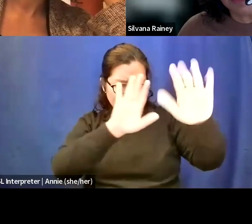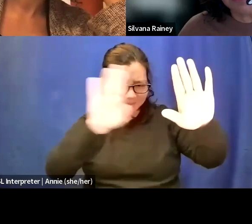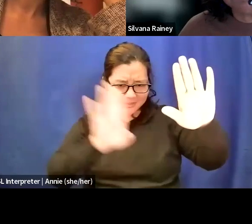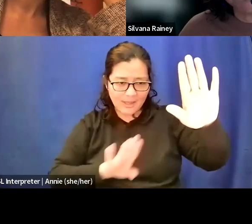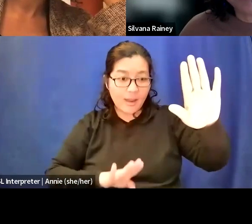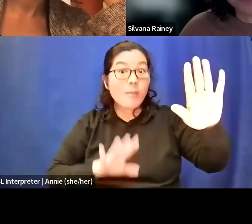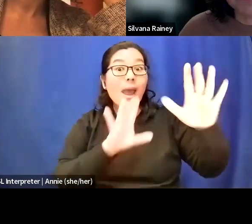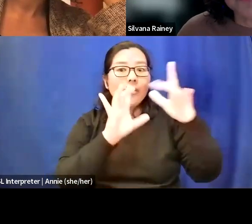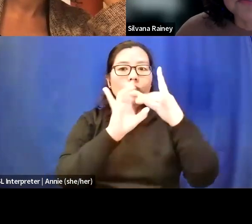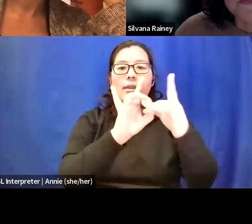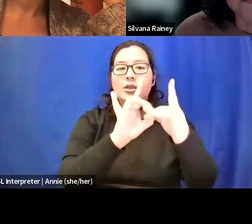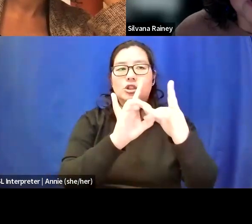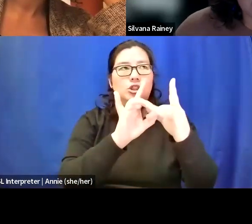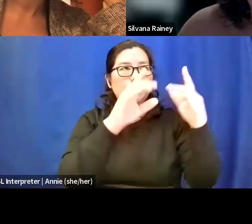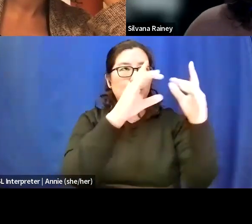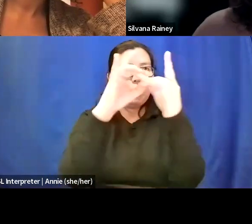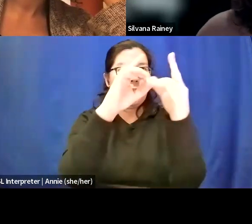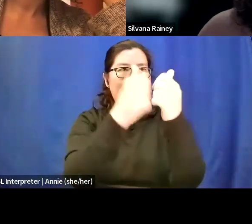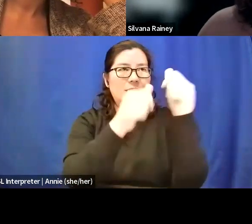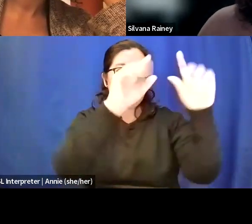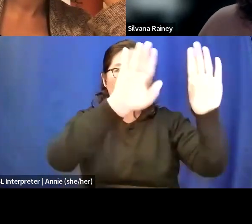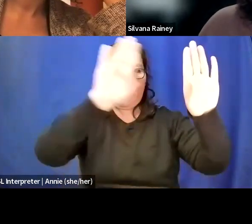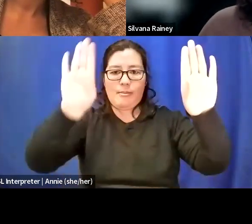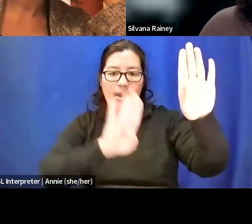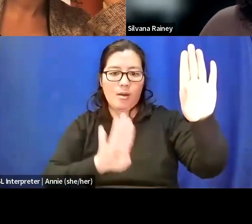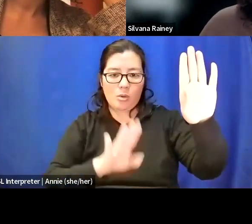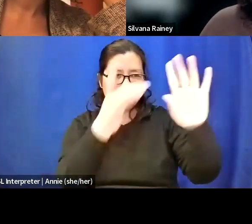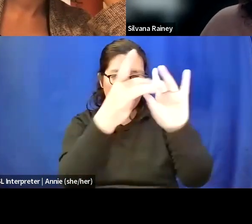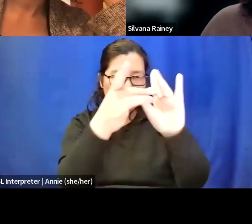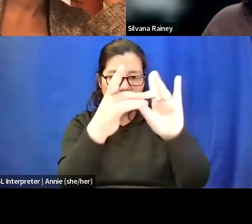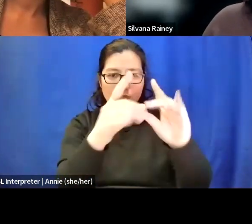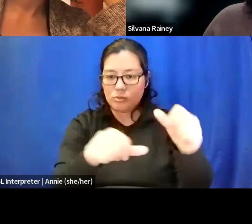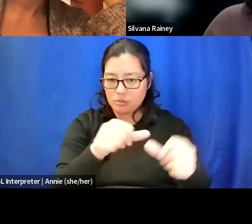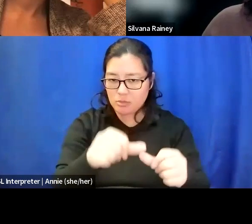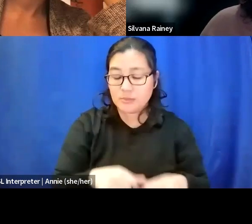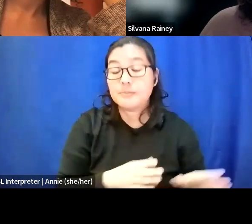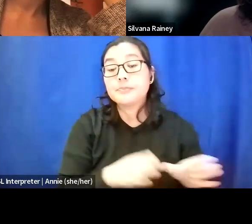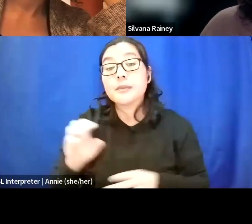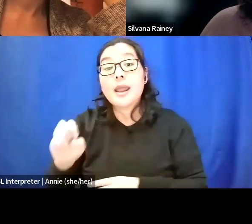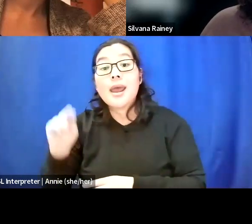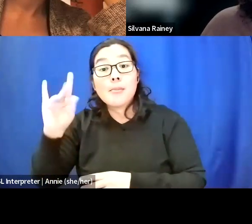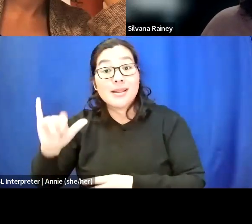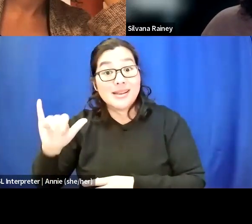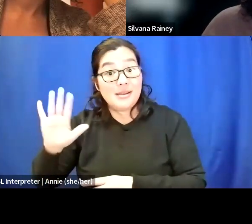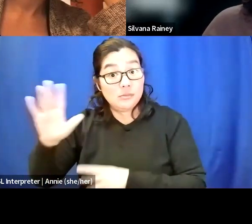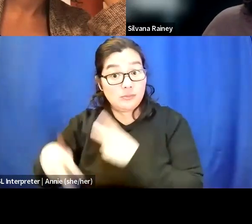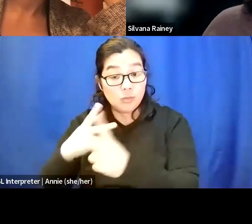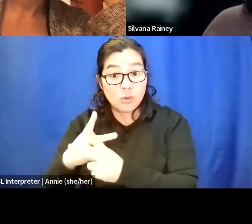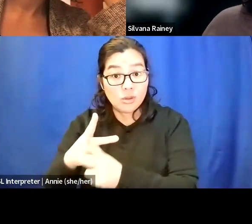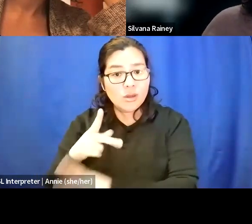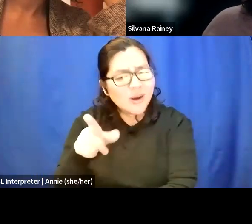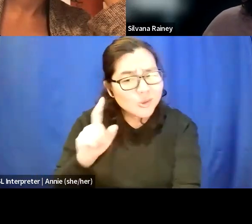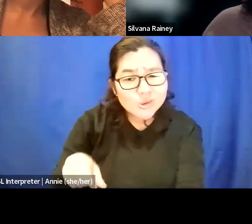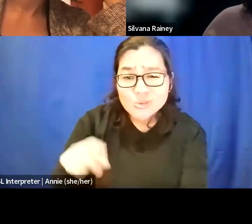the panels. And Emily's version, you should be reading